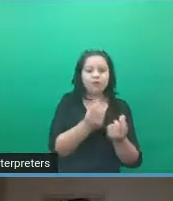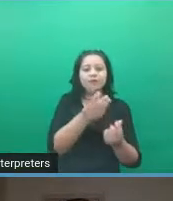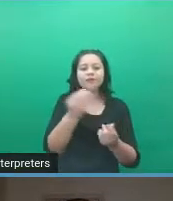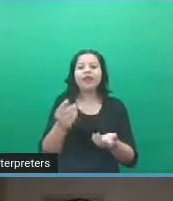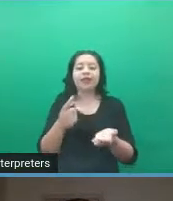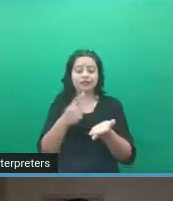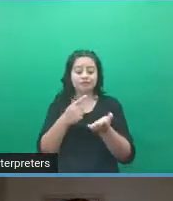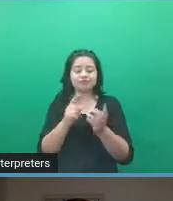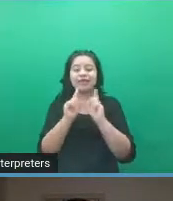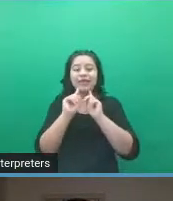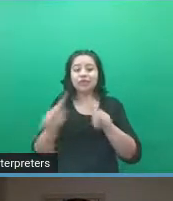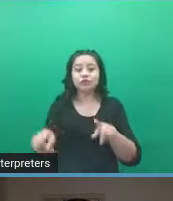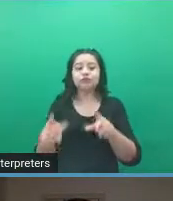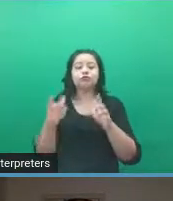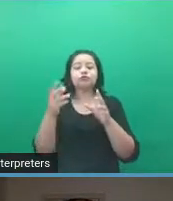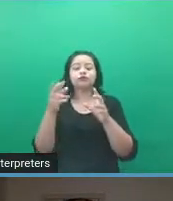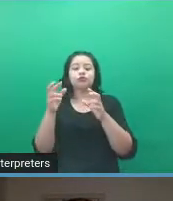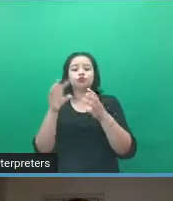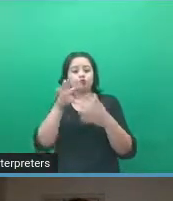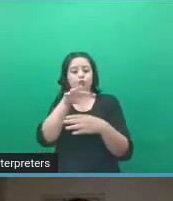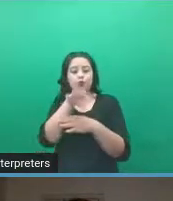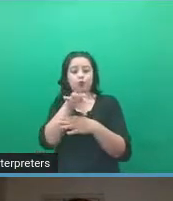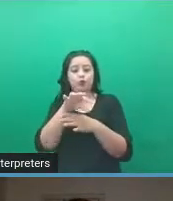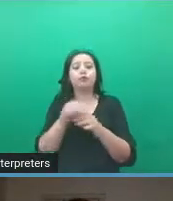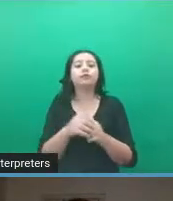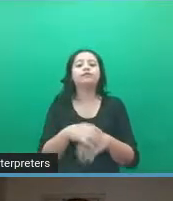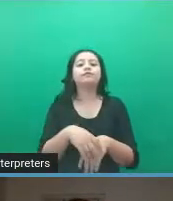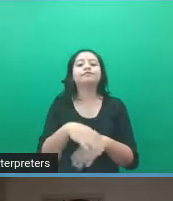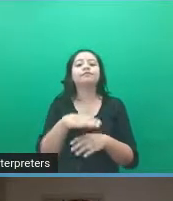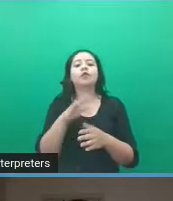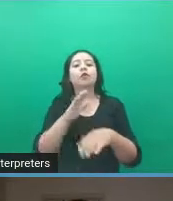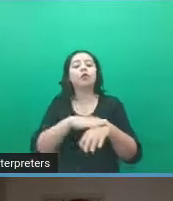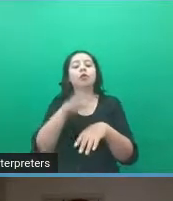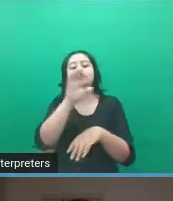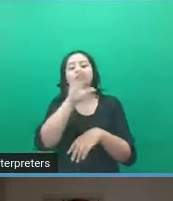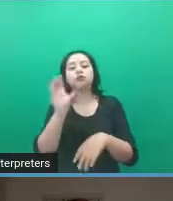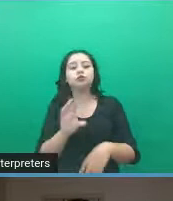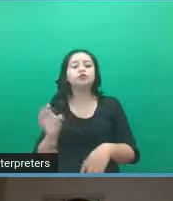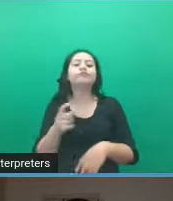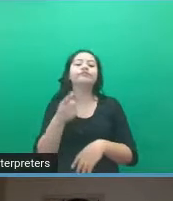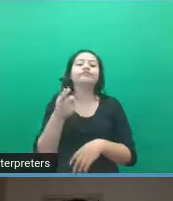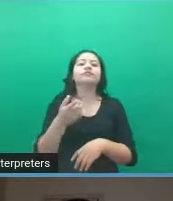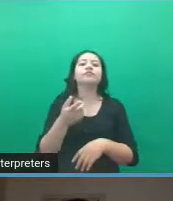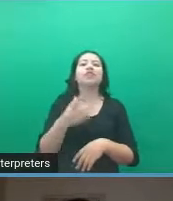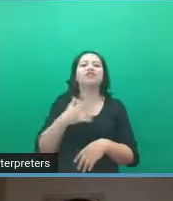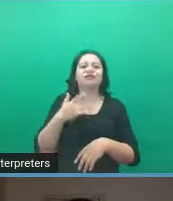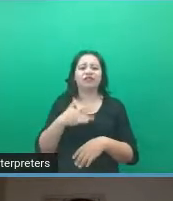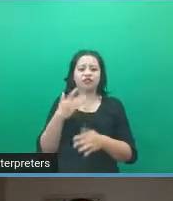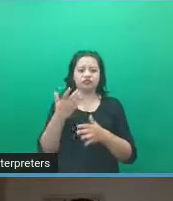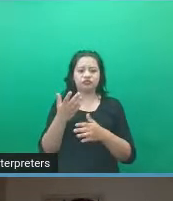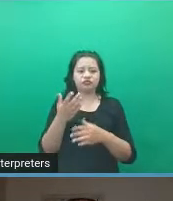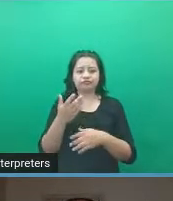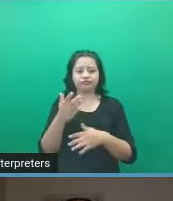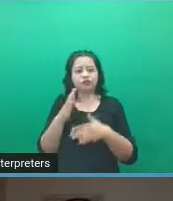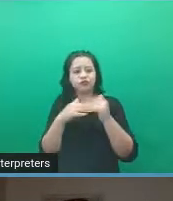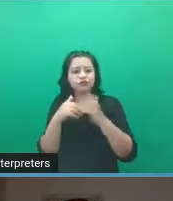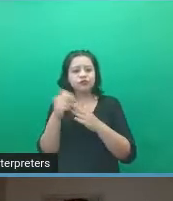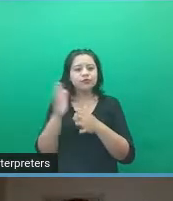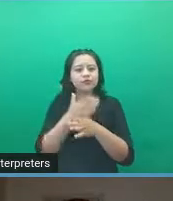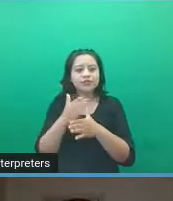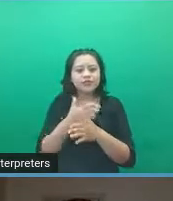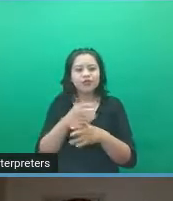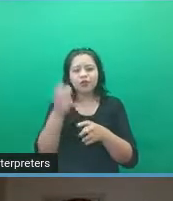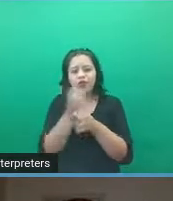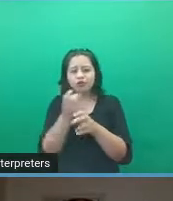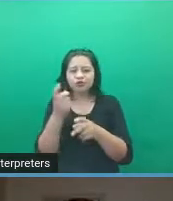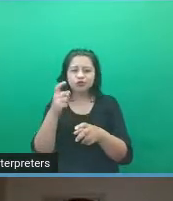each breakout room facilitator. The responses reflect what the participants felt comfortable sharing and recording. It may be hard to read, so